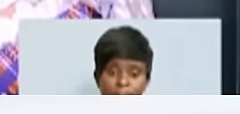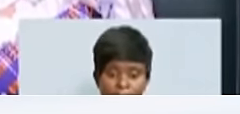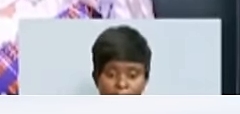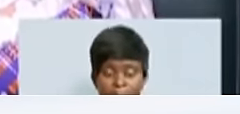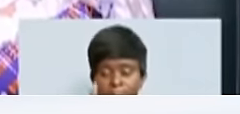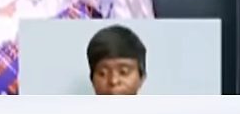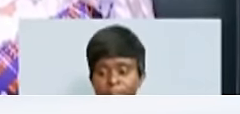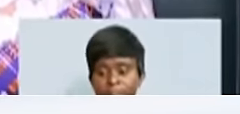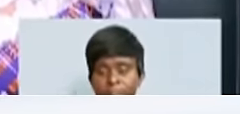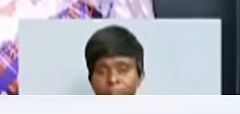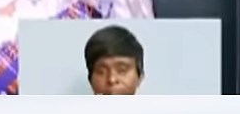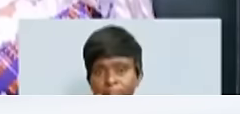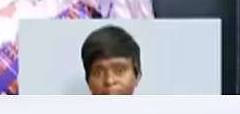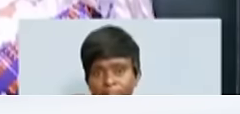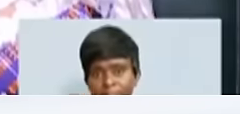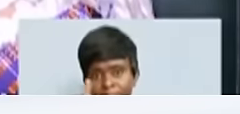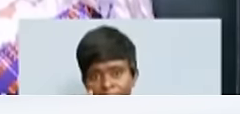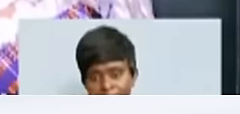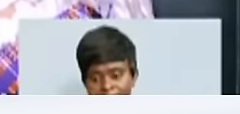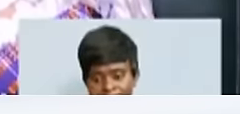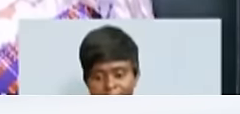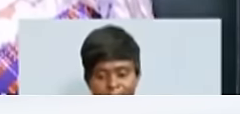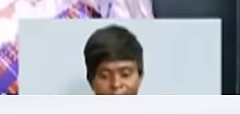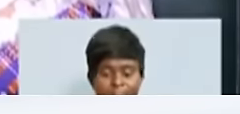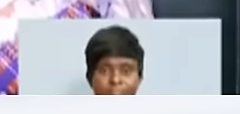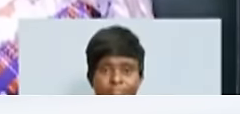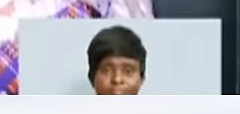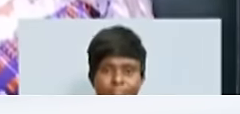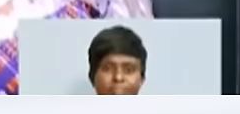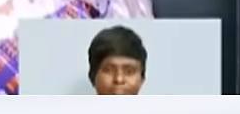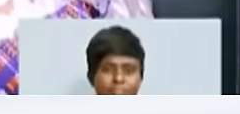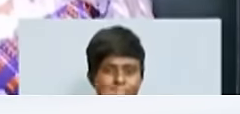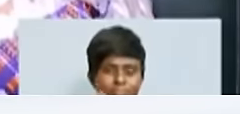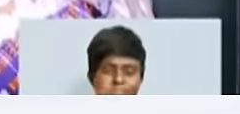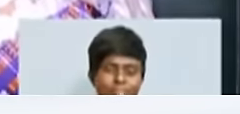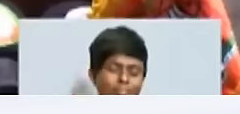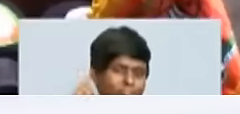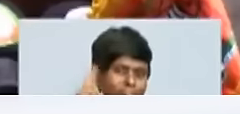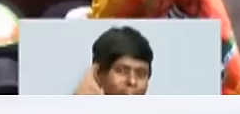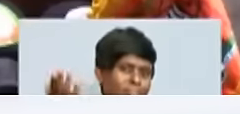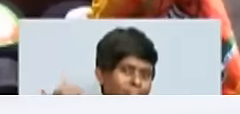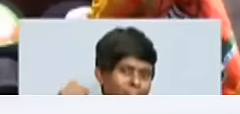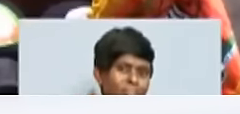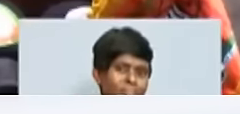typhoid in our communities are a thing of the past.